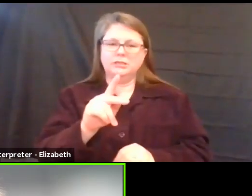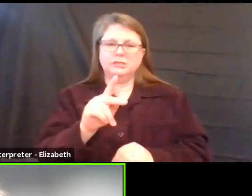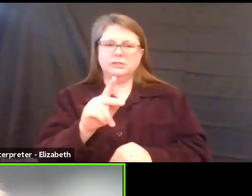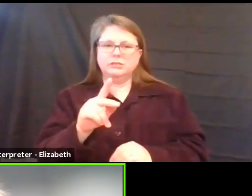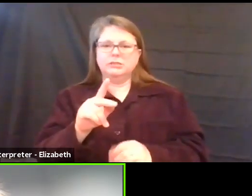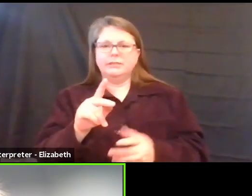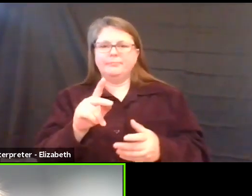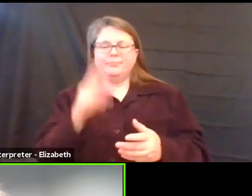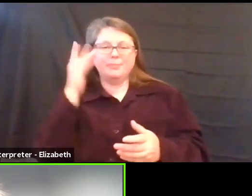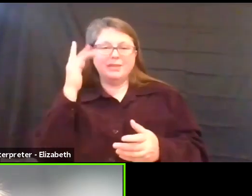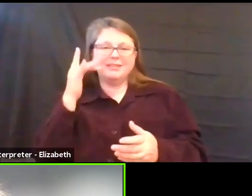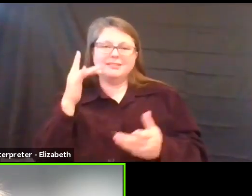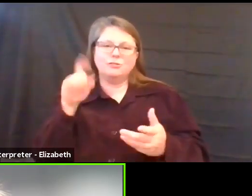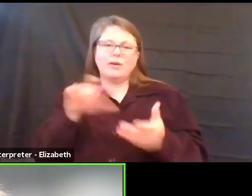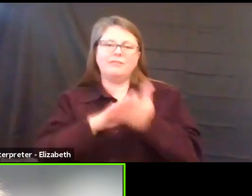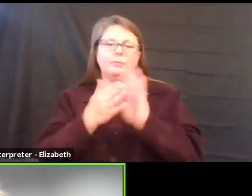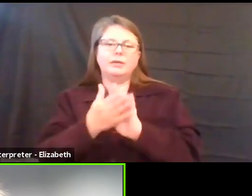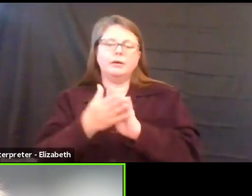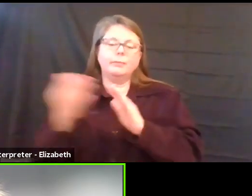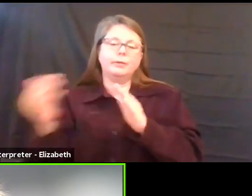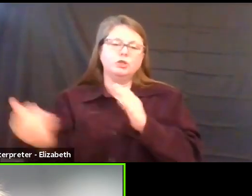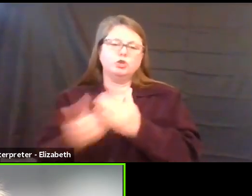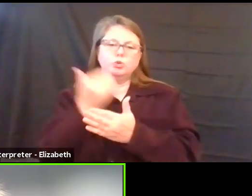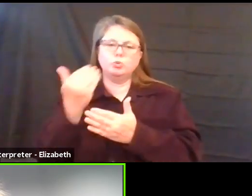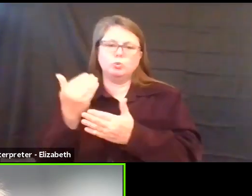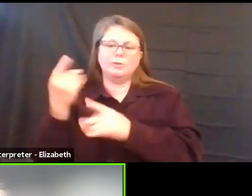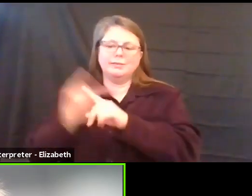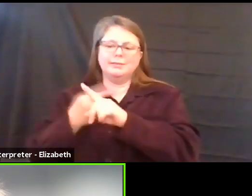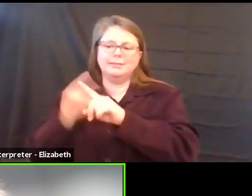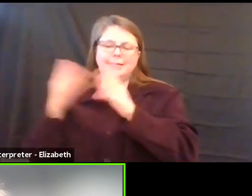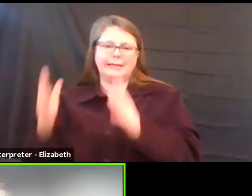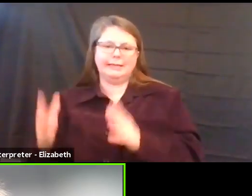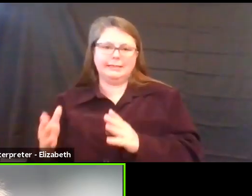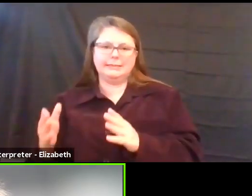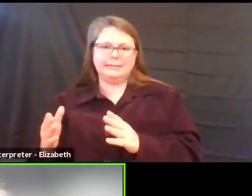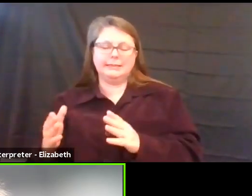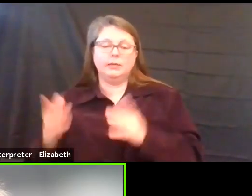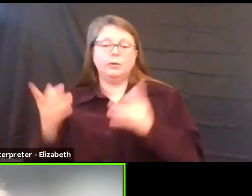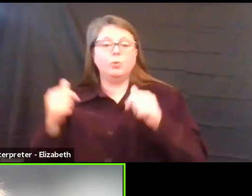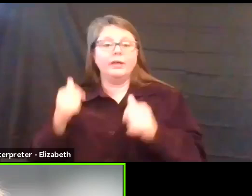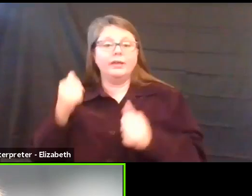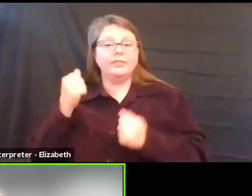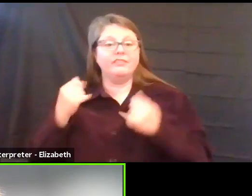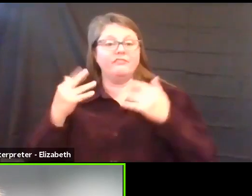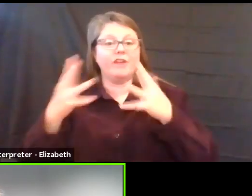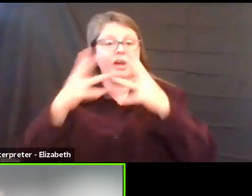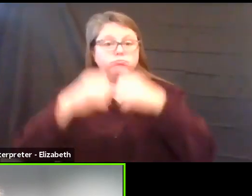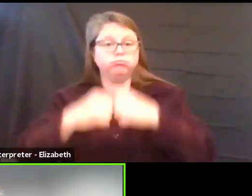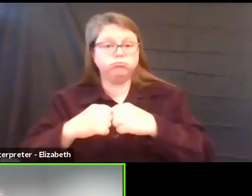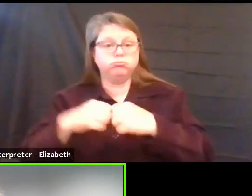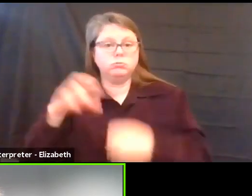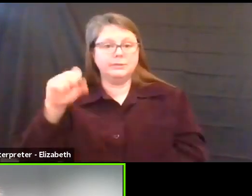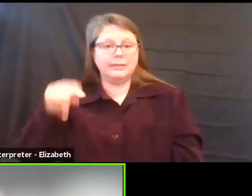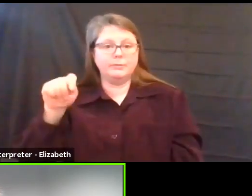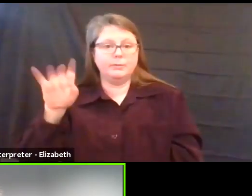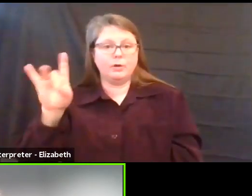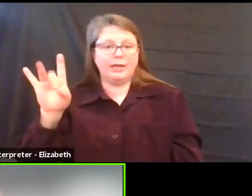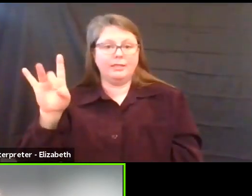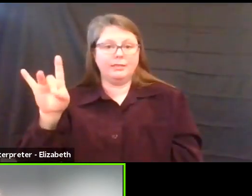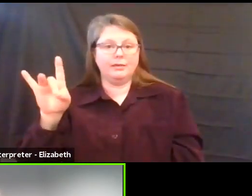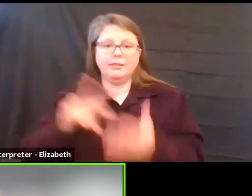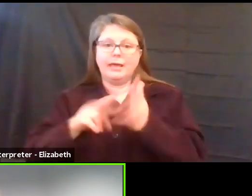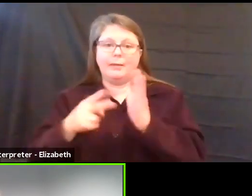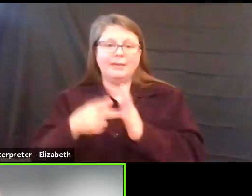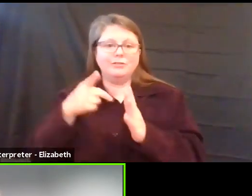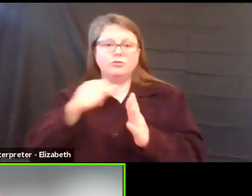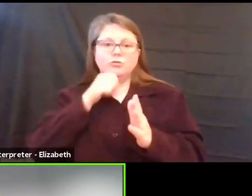tenancy. Just as I said earlier, your old tenancy ended on September 8th when the fire burned your park. You're not automatically entitled to get